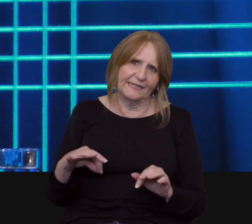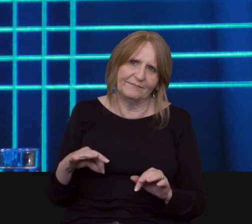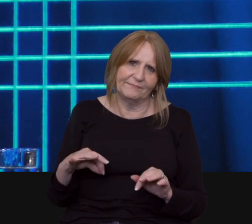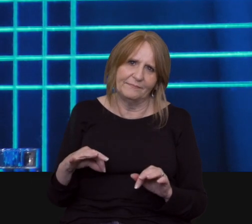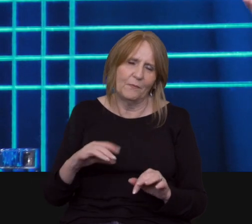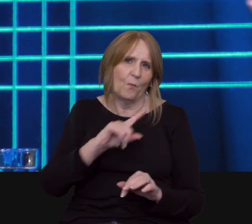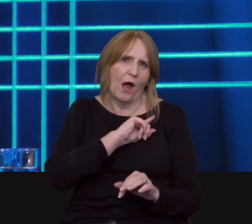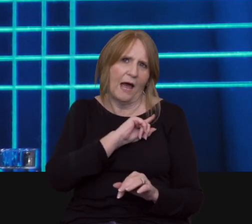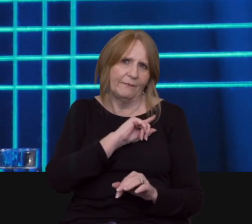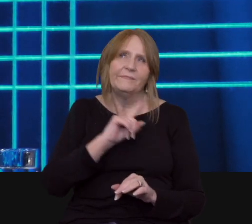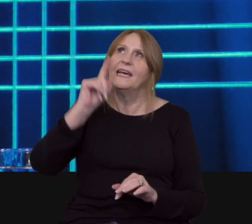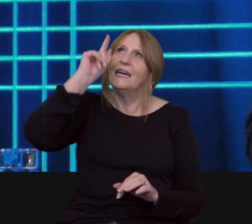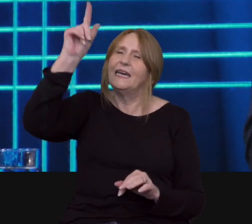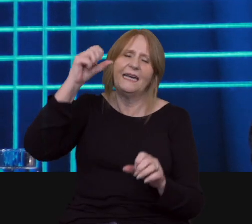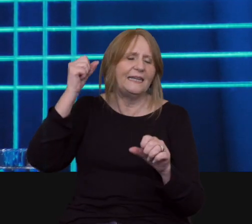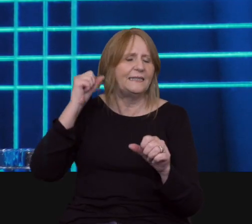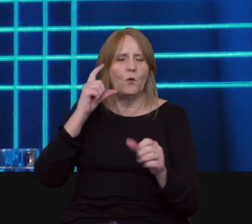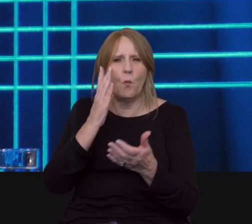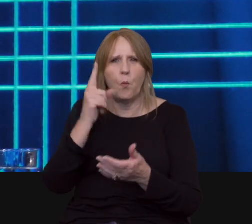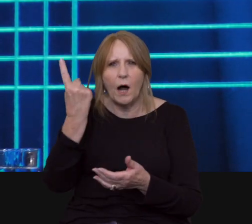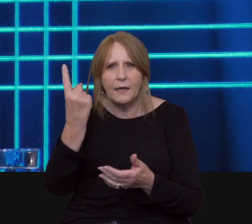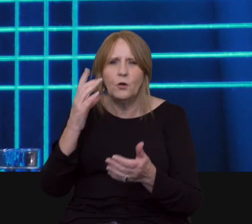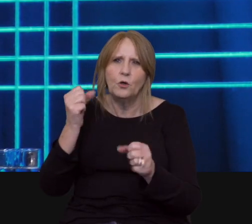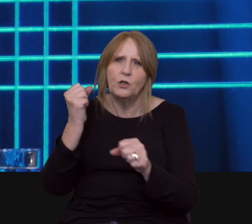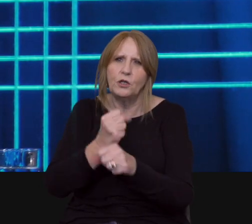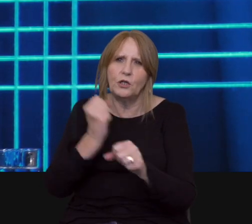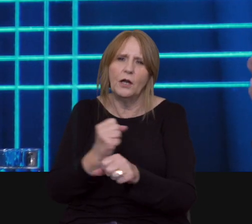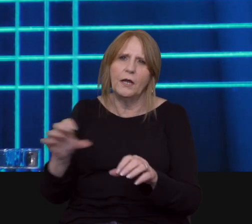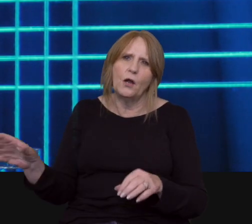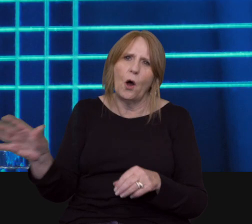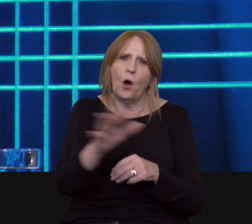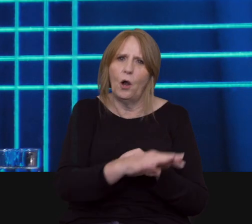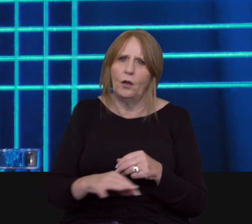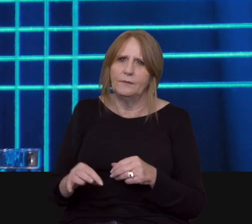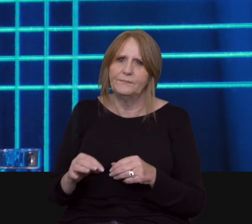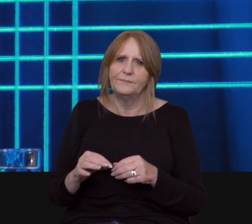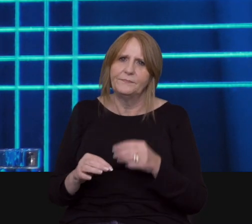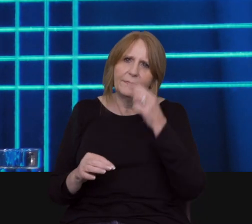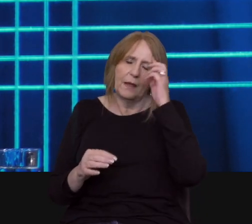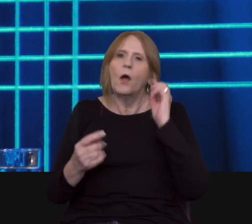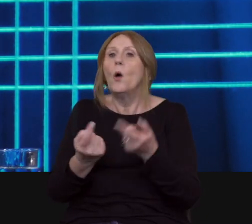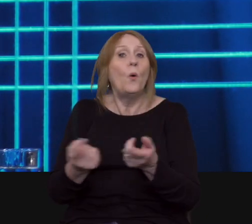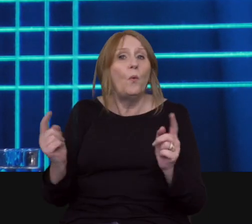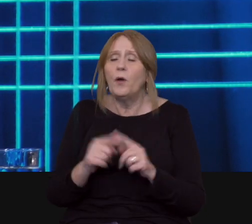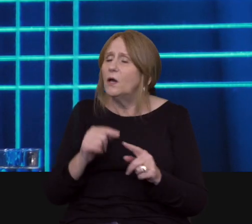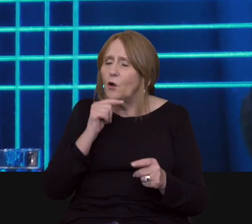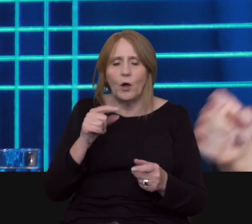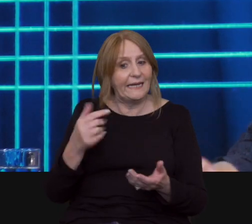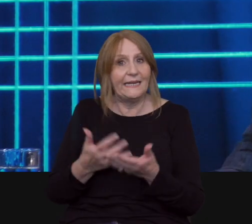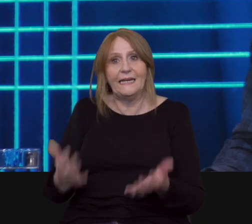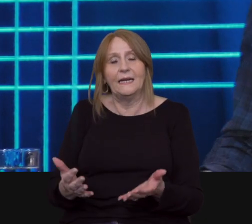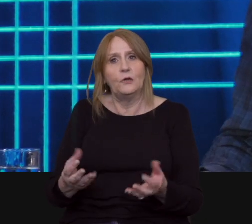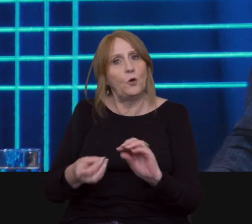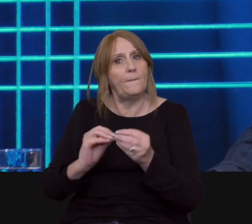all. And oftentimes we tell our Destiny Call students, listen, we are not here to make a name. We're here to serve a name. Never forget